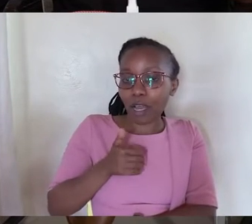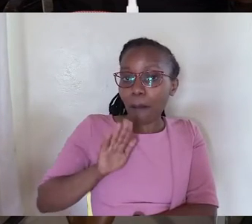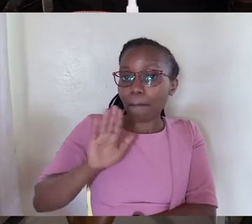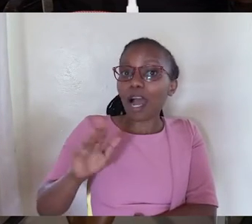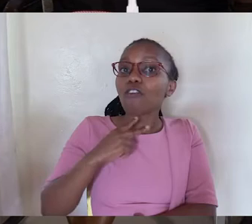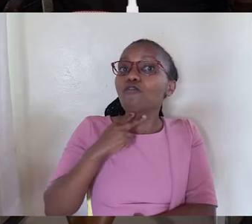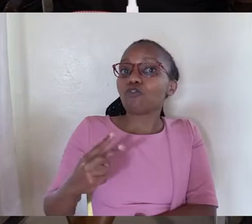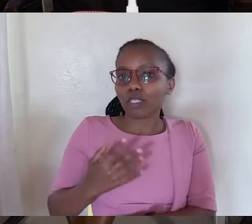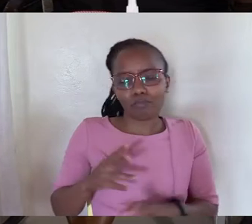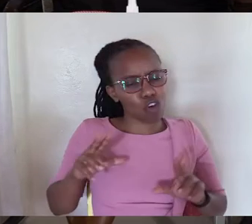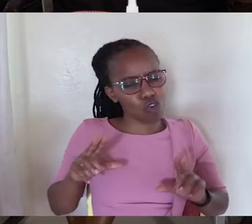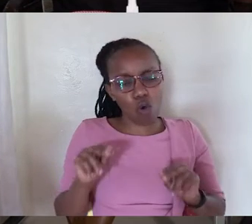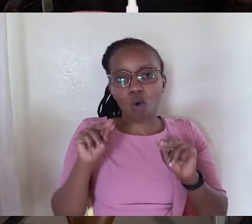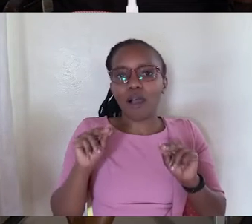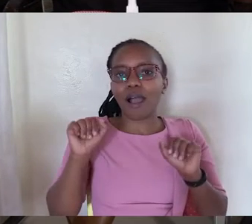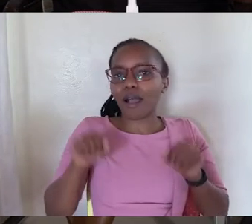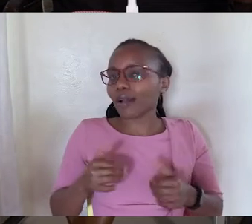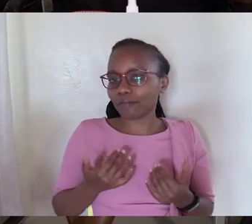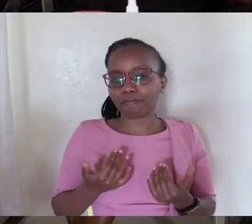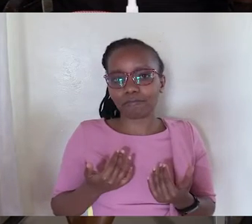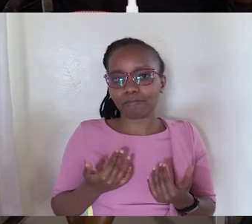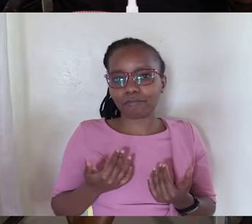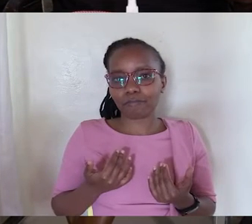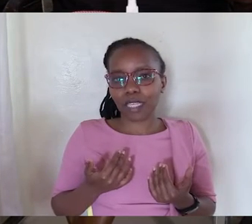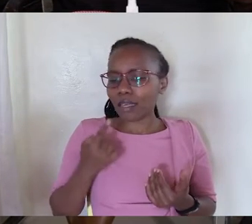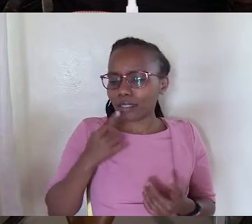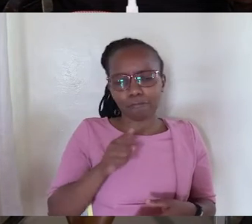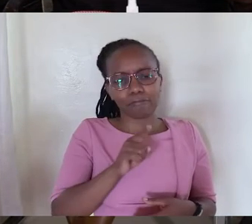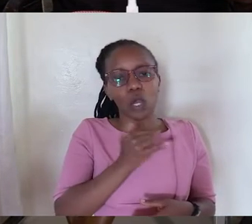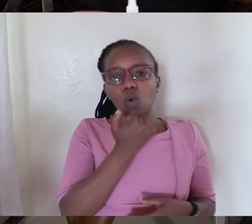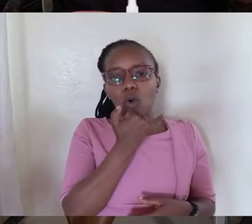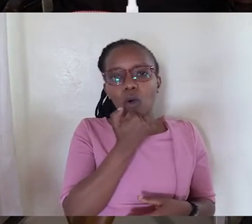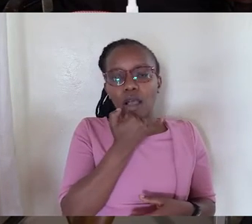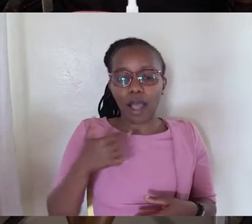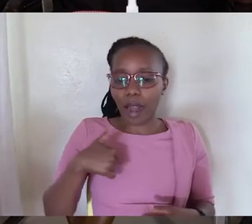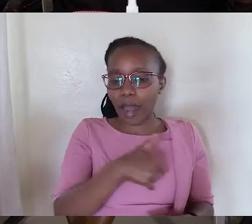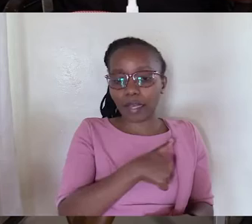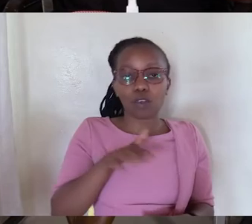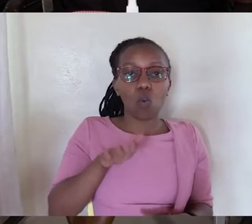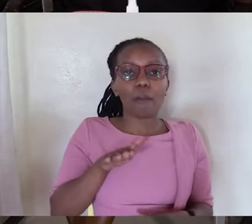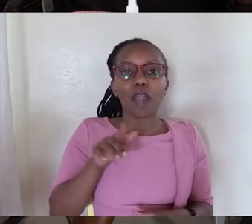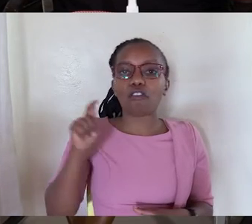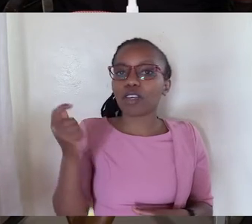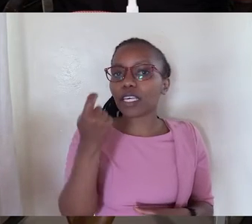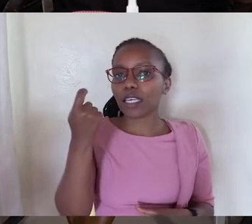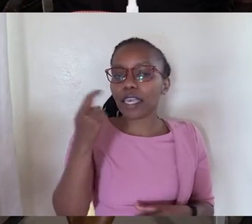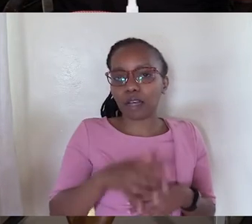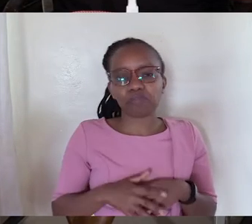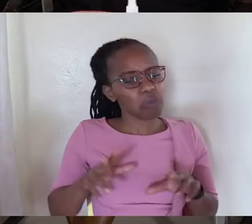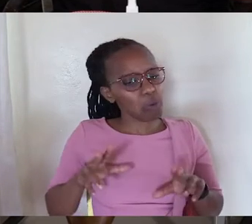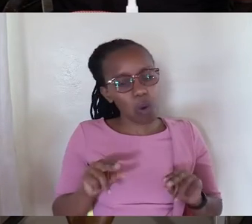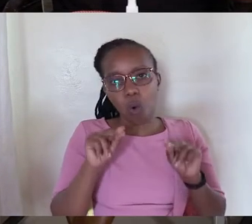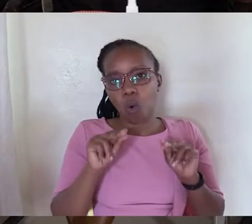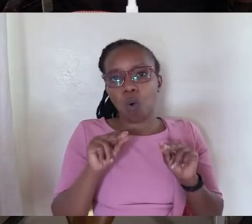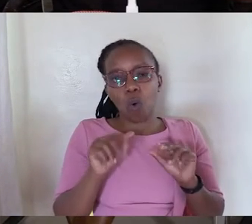they can say, no, what you have said is wrong, and we as the women of Kenya, we are saying no to